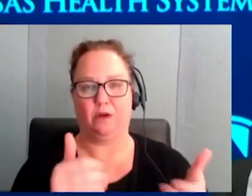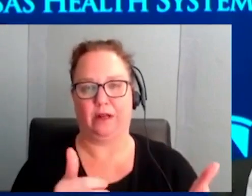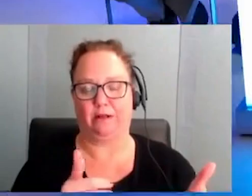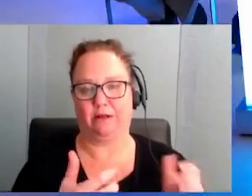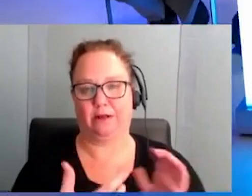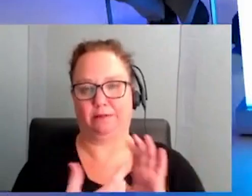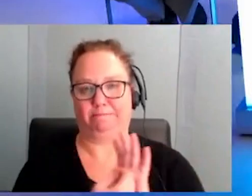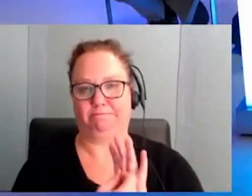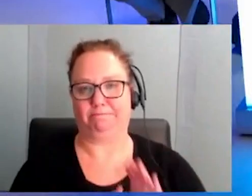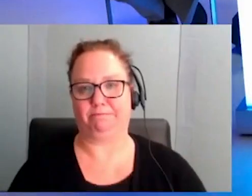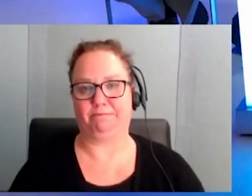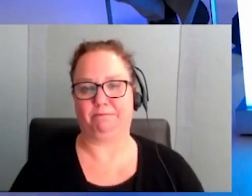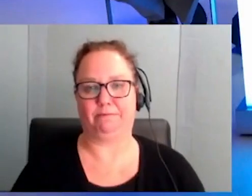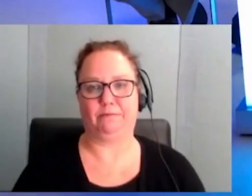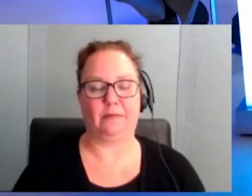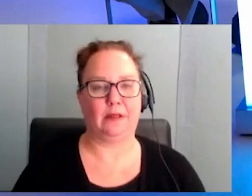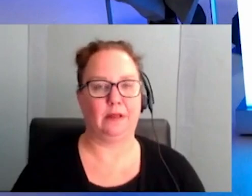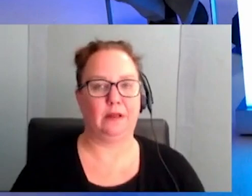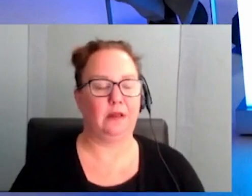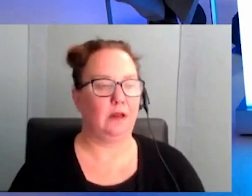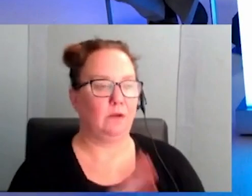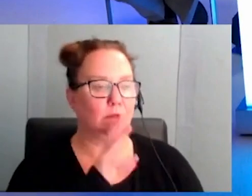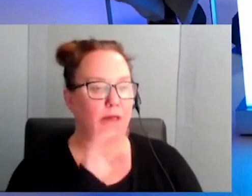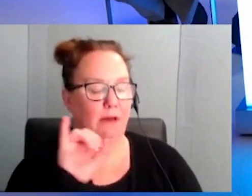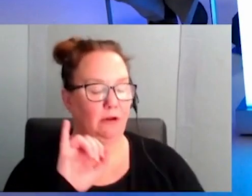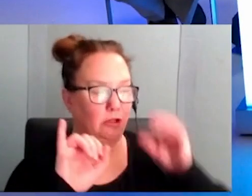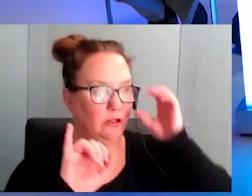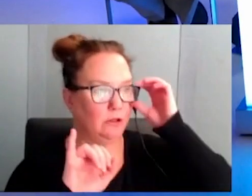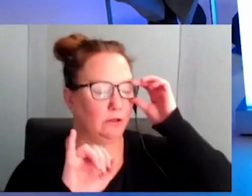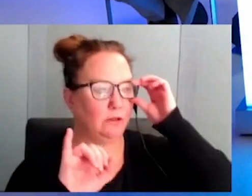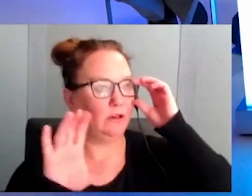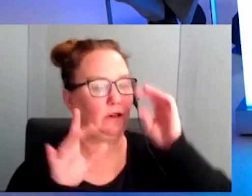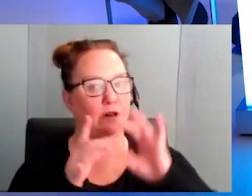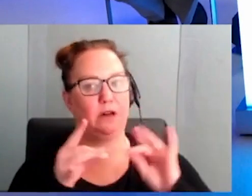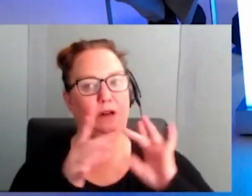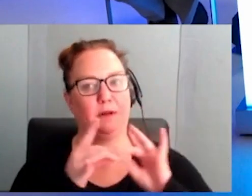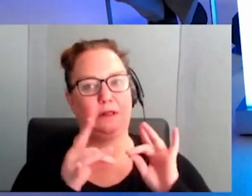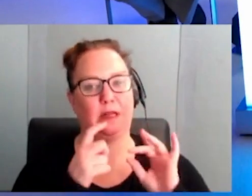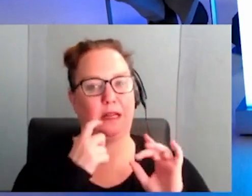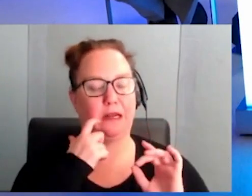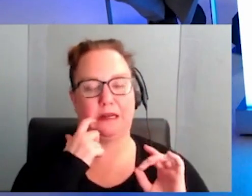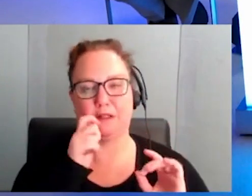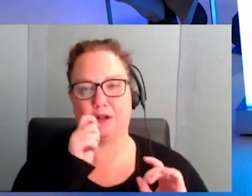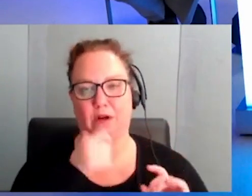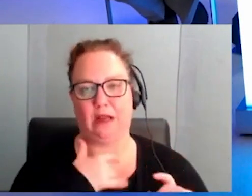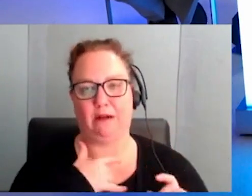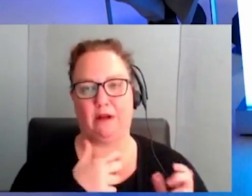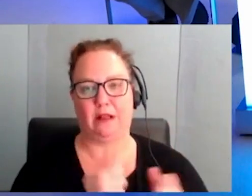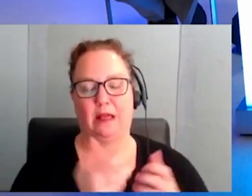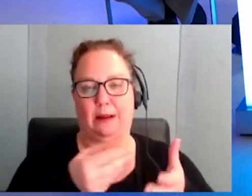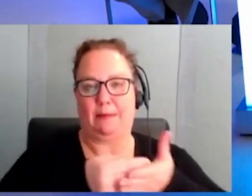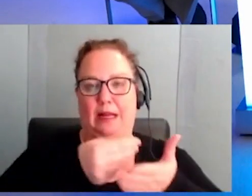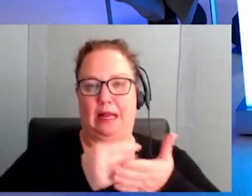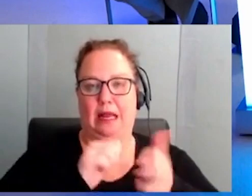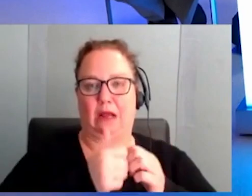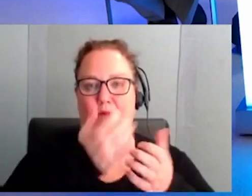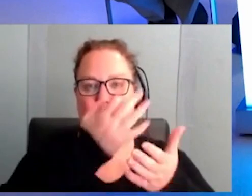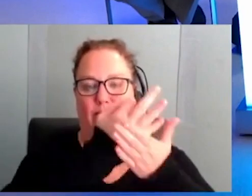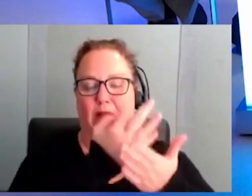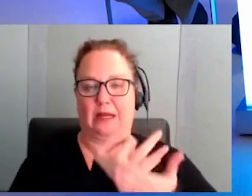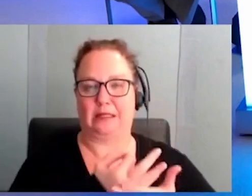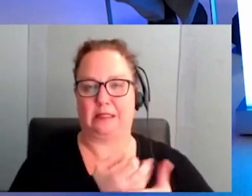Okay, so Mary has a question, and we talked about insurance, but her comment is, since addicts usually don't have a ton of money, how is it financed? What is the